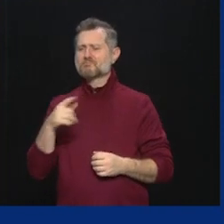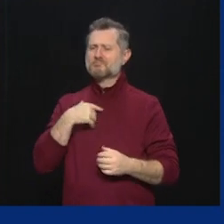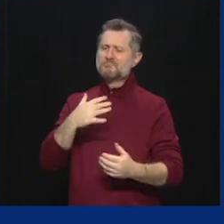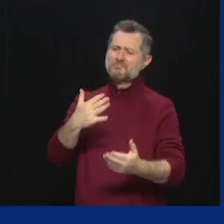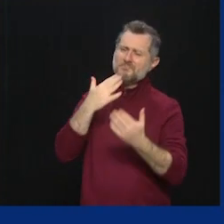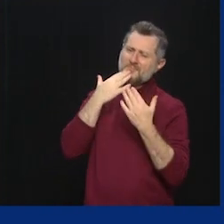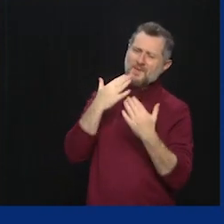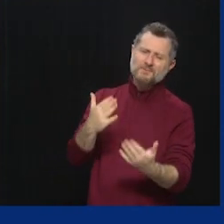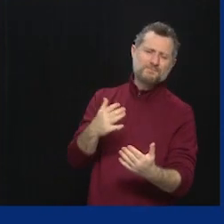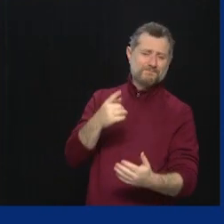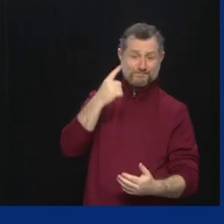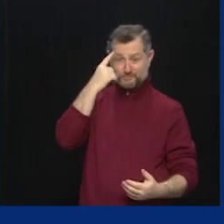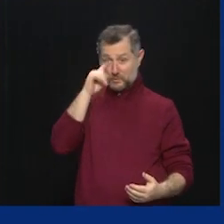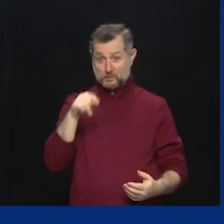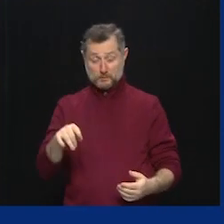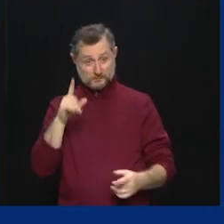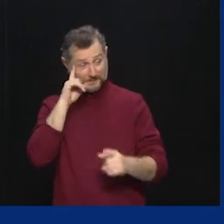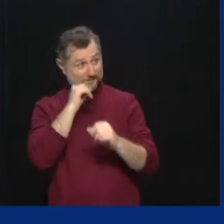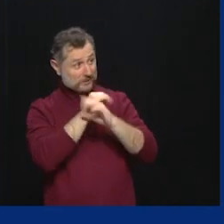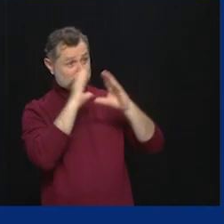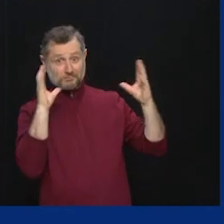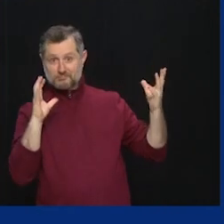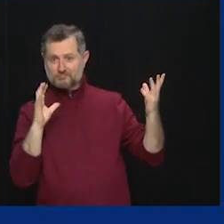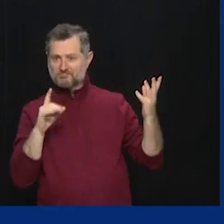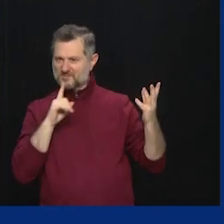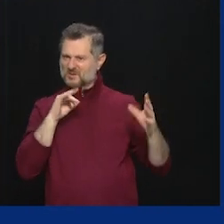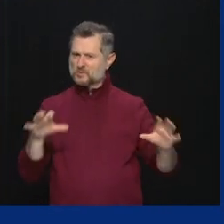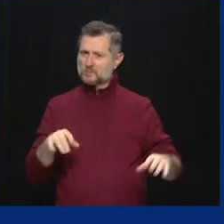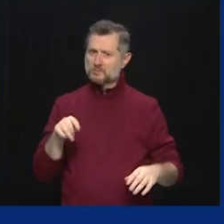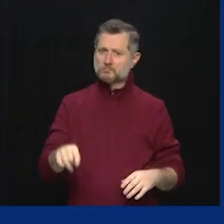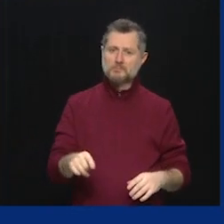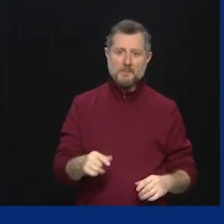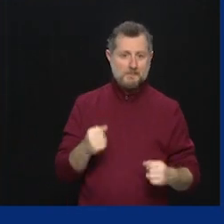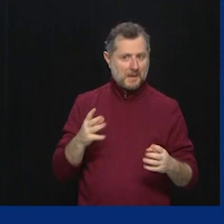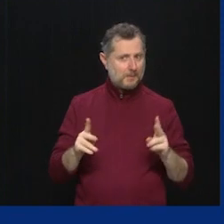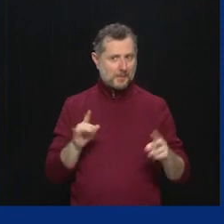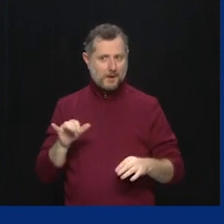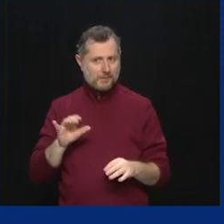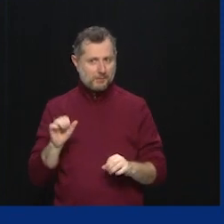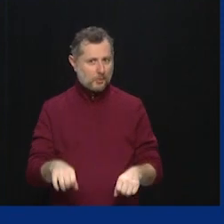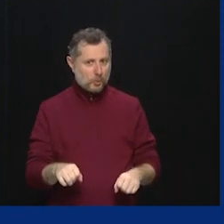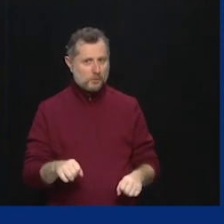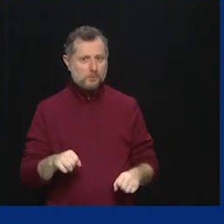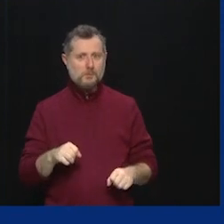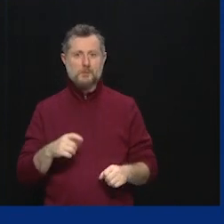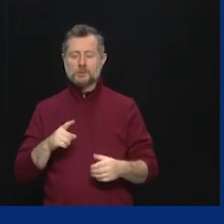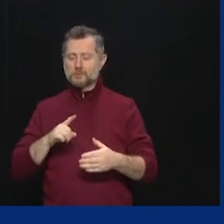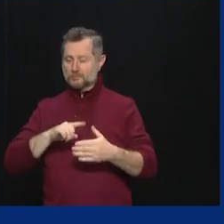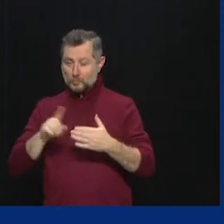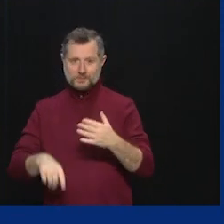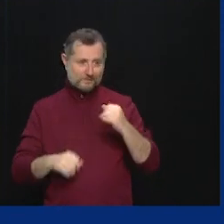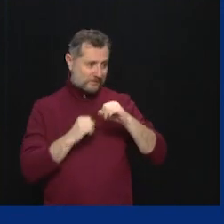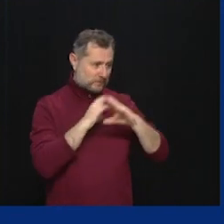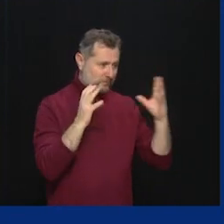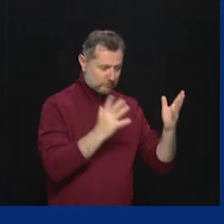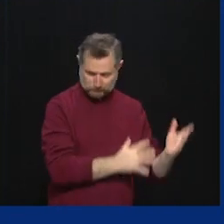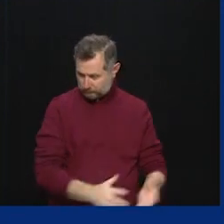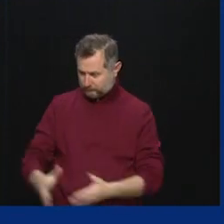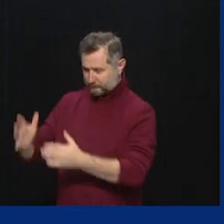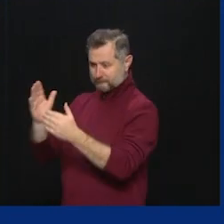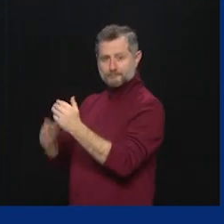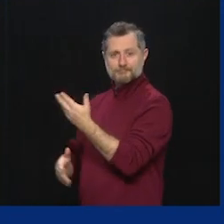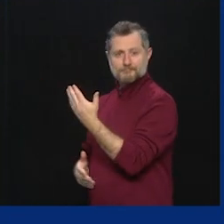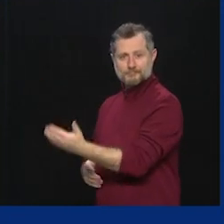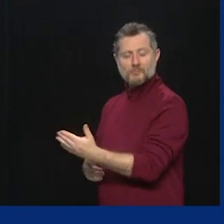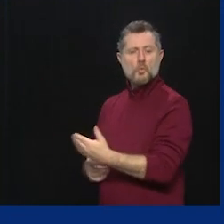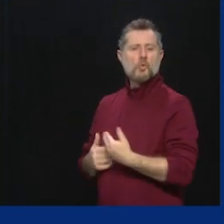many people could have executed as well as you did. Now, while Tim was being introduced, there was a reference to the fact